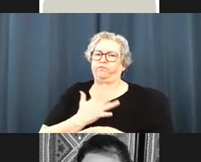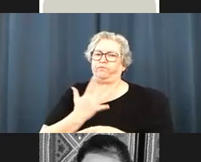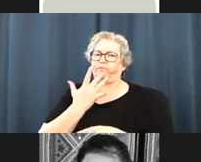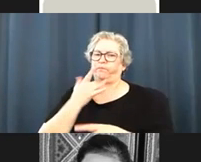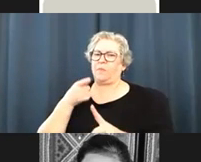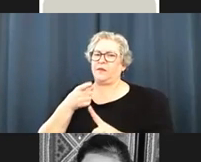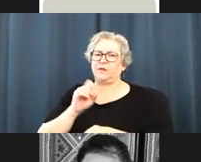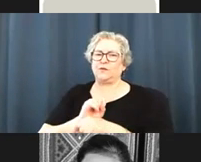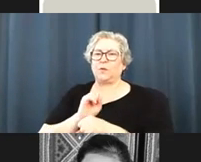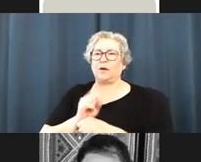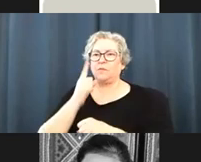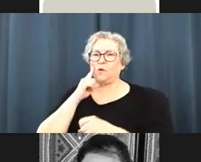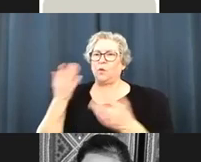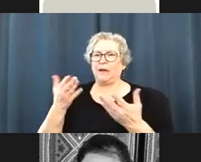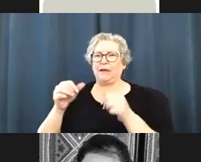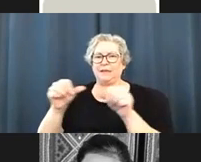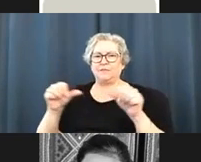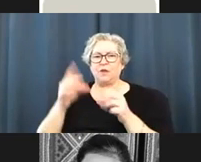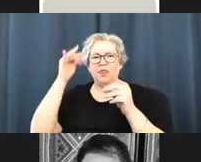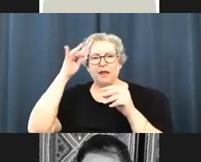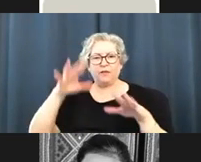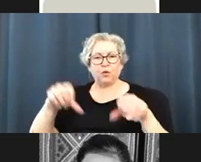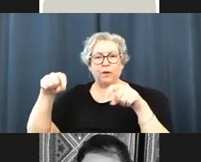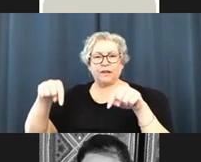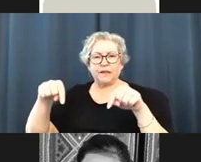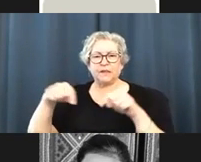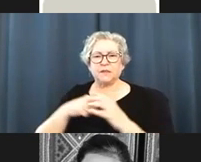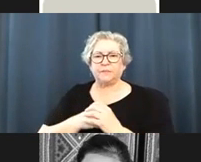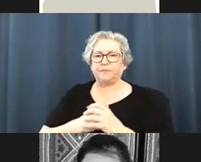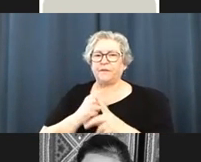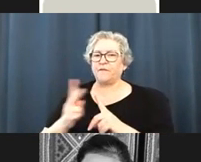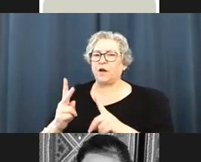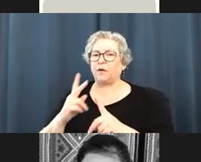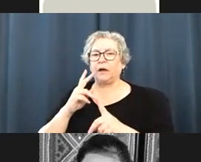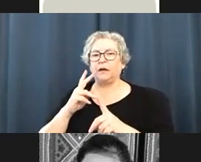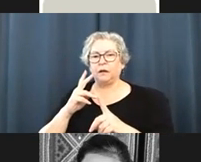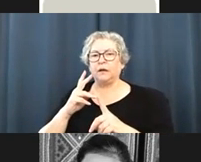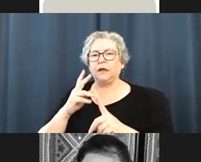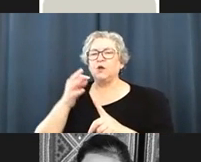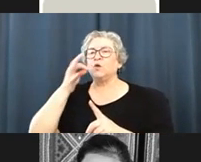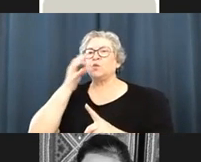that we're in this space and you're thinking about doing this, I'm very new, but hope to do so.